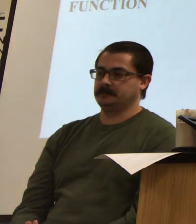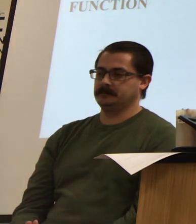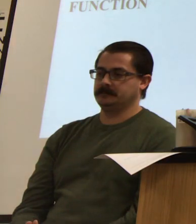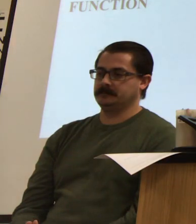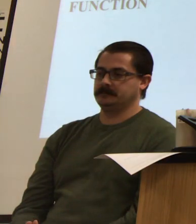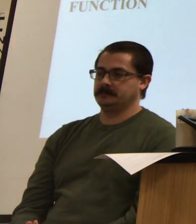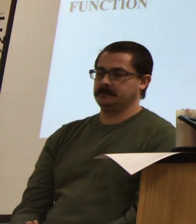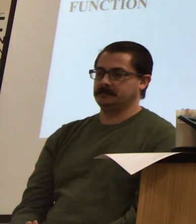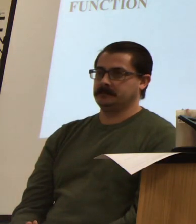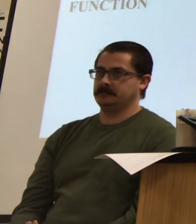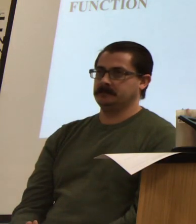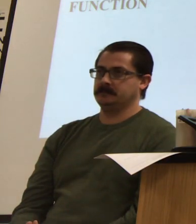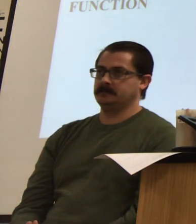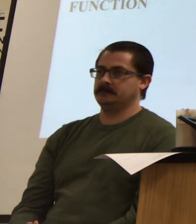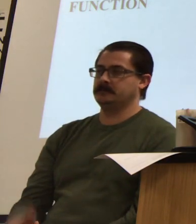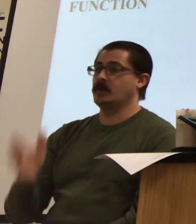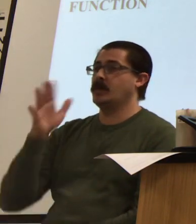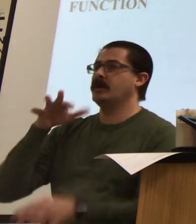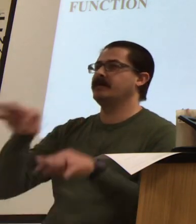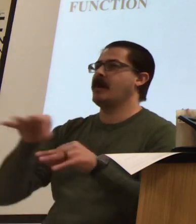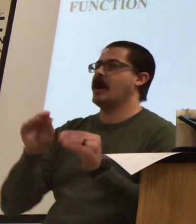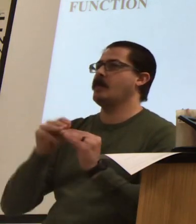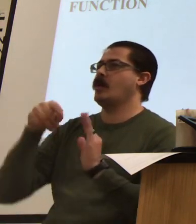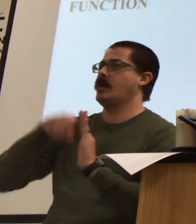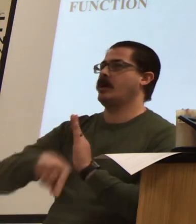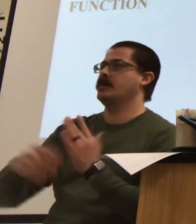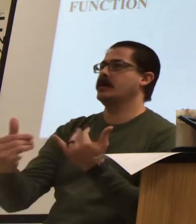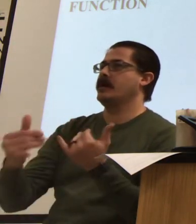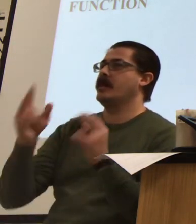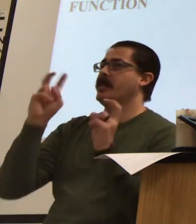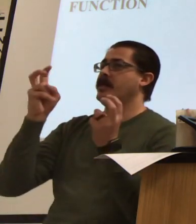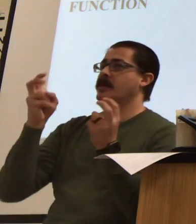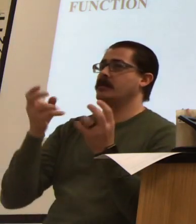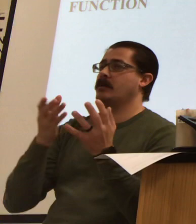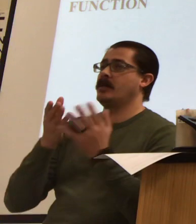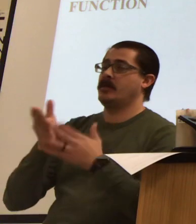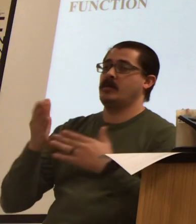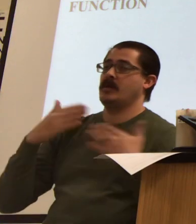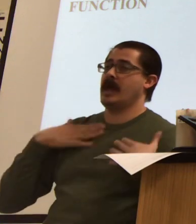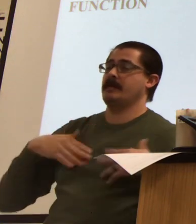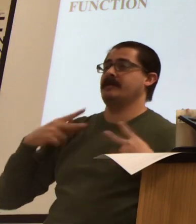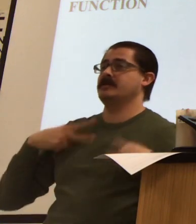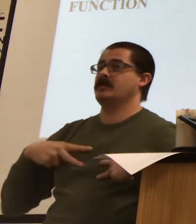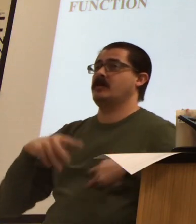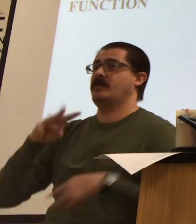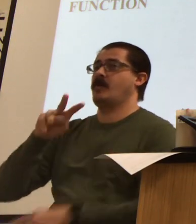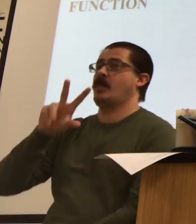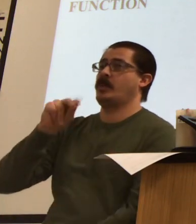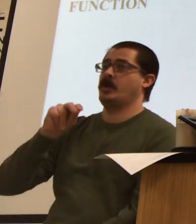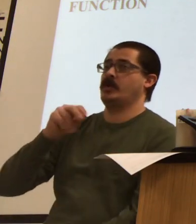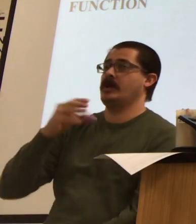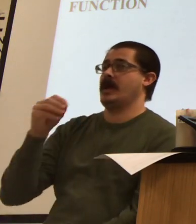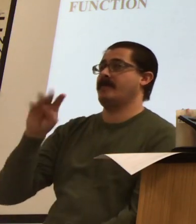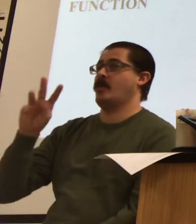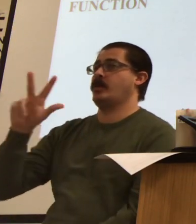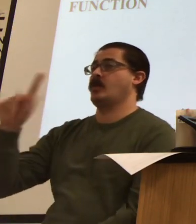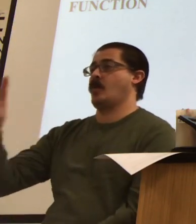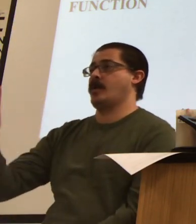I'm going to define that more further today. It's a theme throughout your A&P journey, 430 and 431.